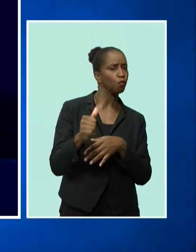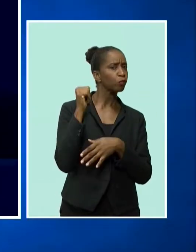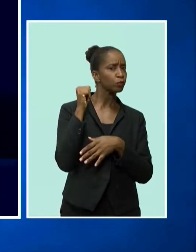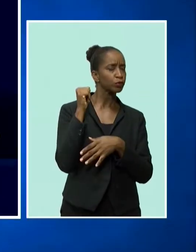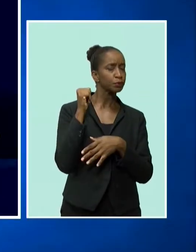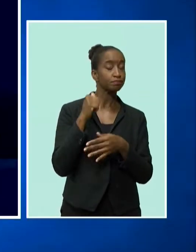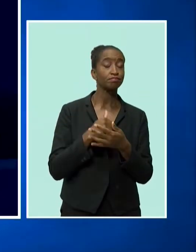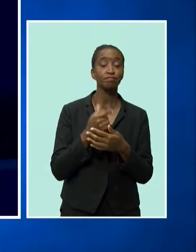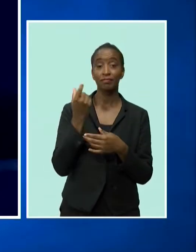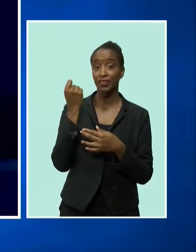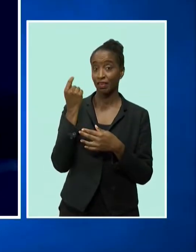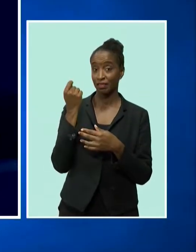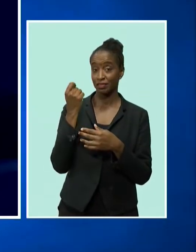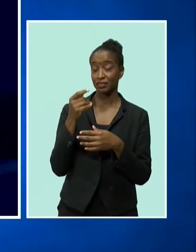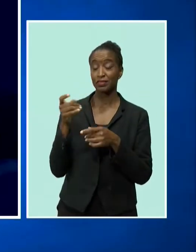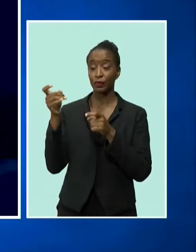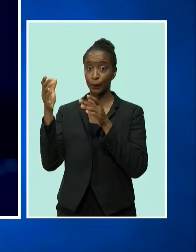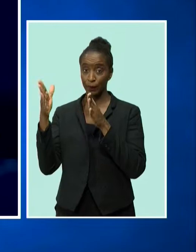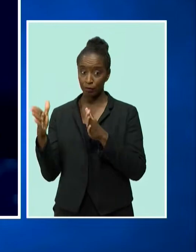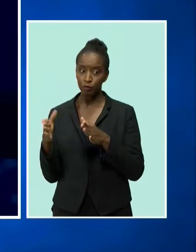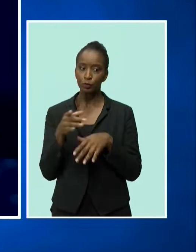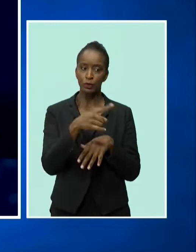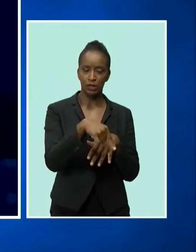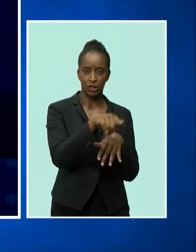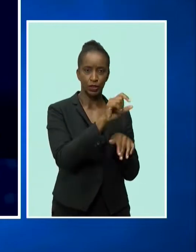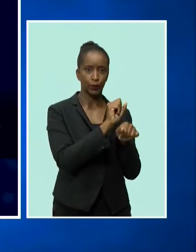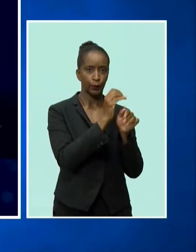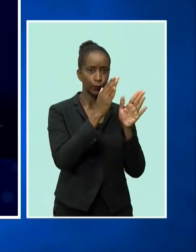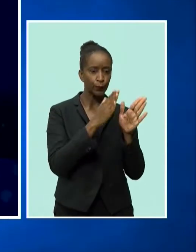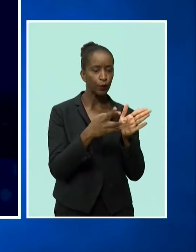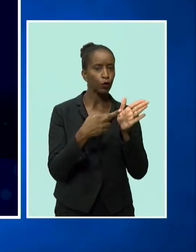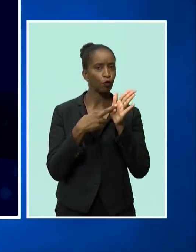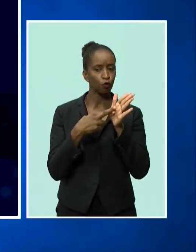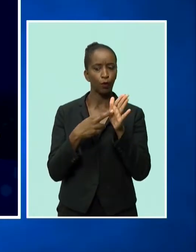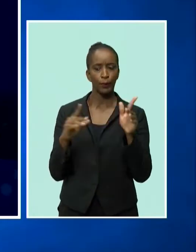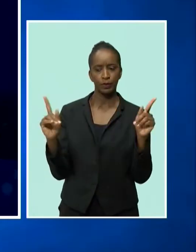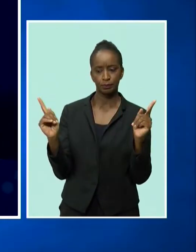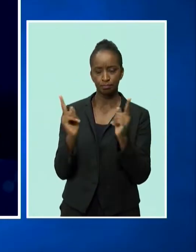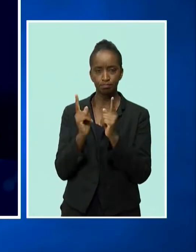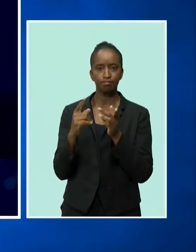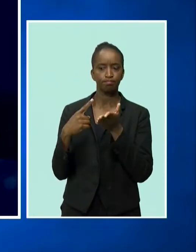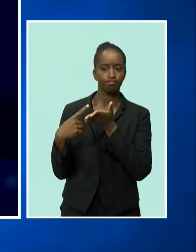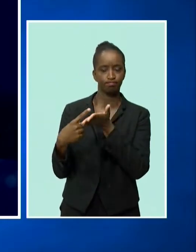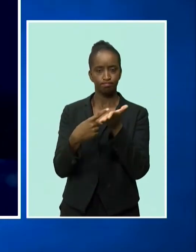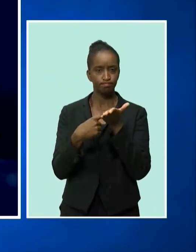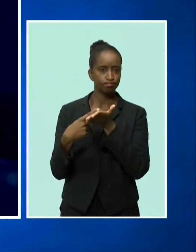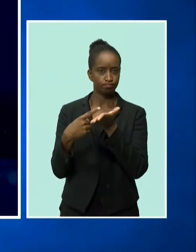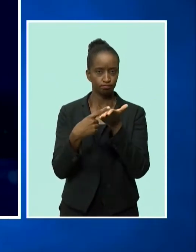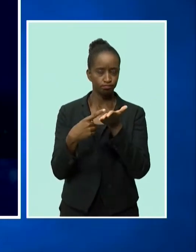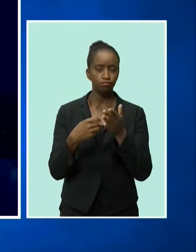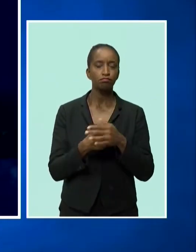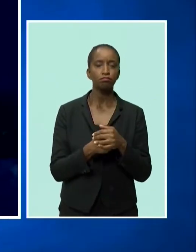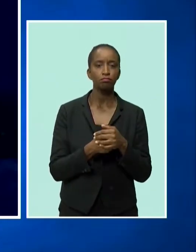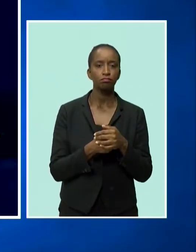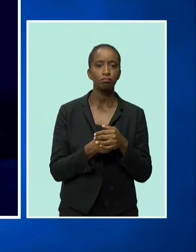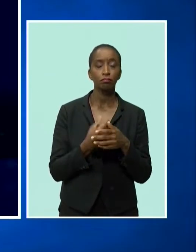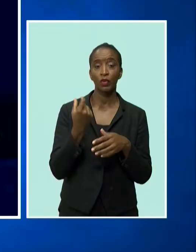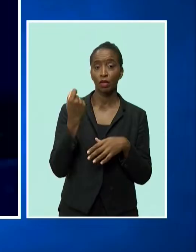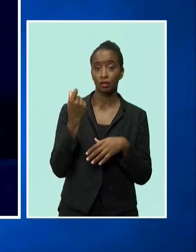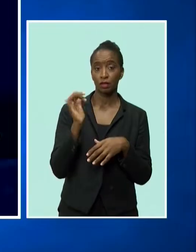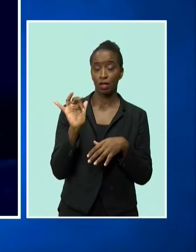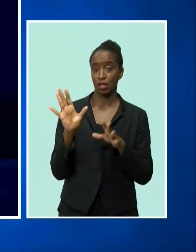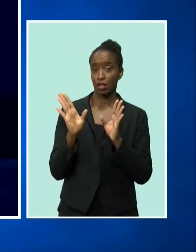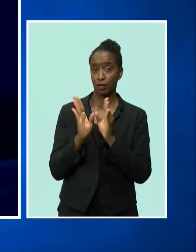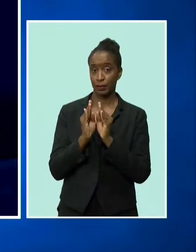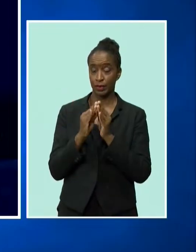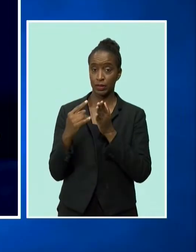of real matters that they had raised in a letter of June to an agreement coming out of that meeting as to which issues